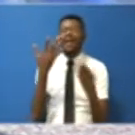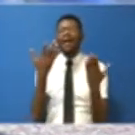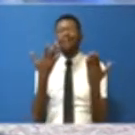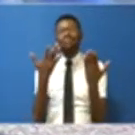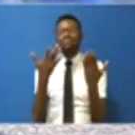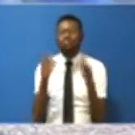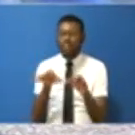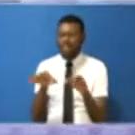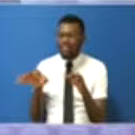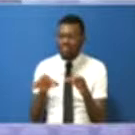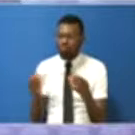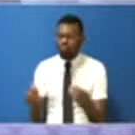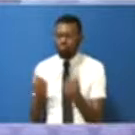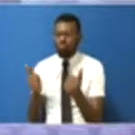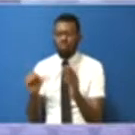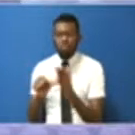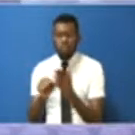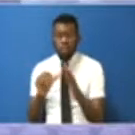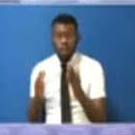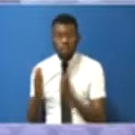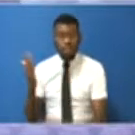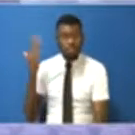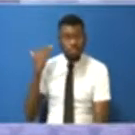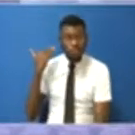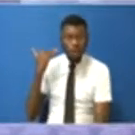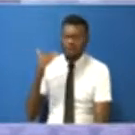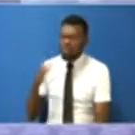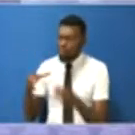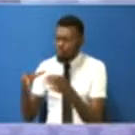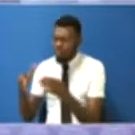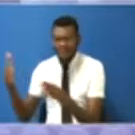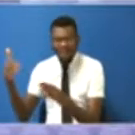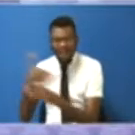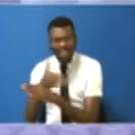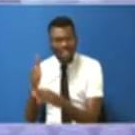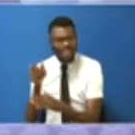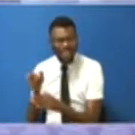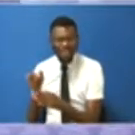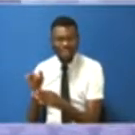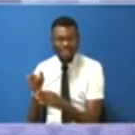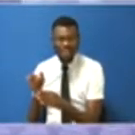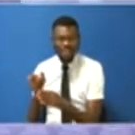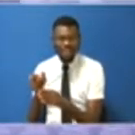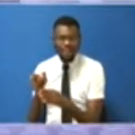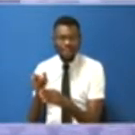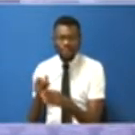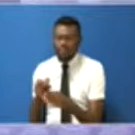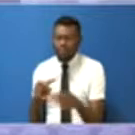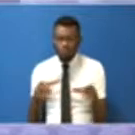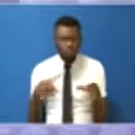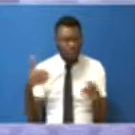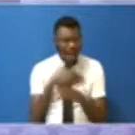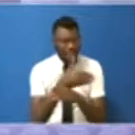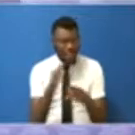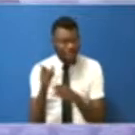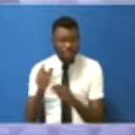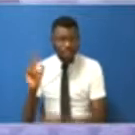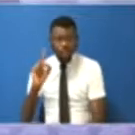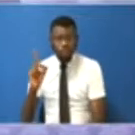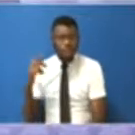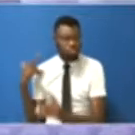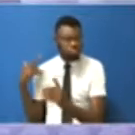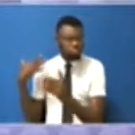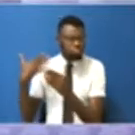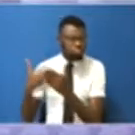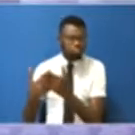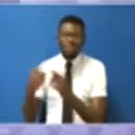going to deal with this earlier when you were talking about the cartels um the cartels of nairobi have persisted for